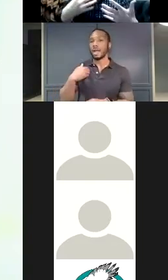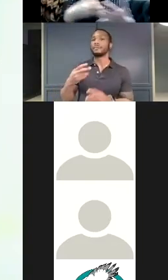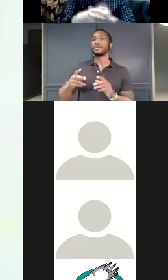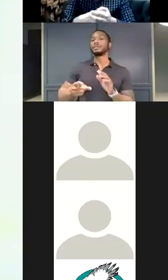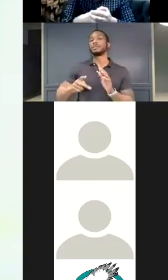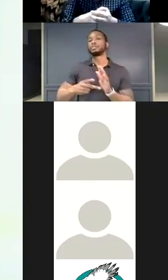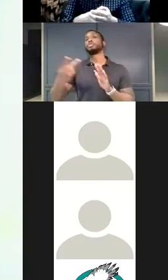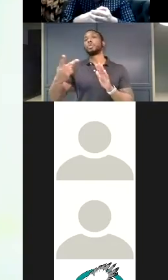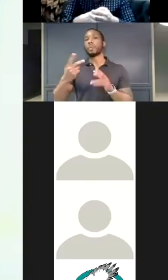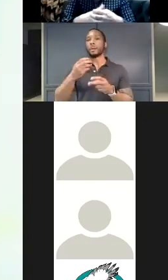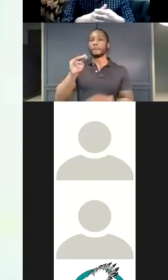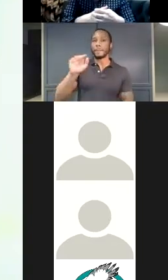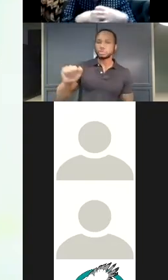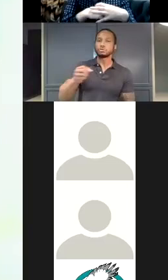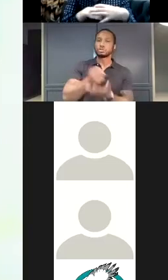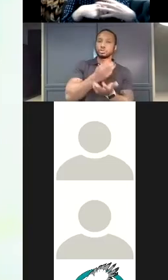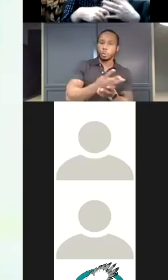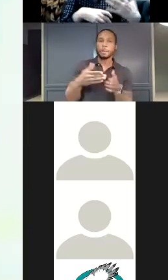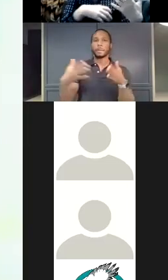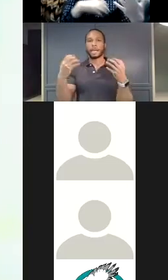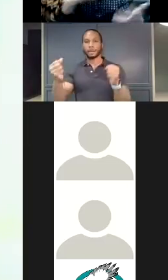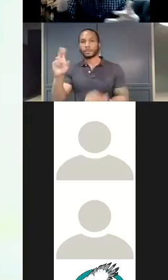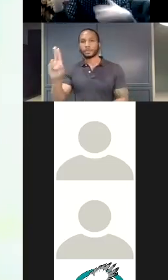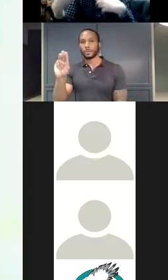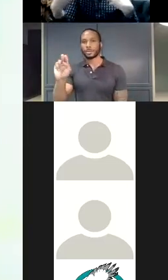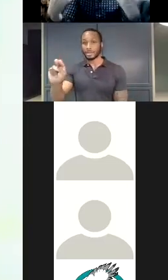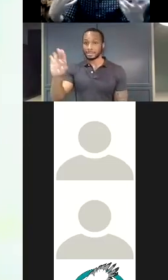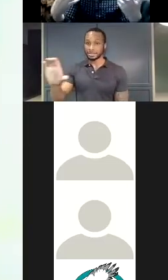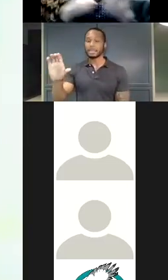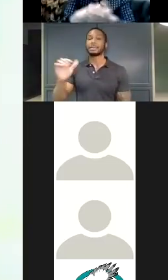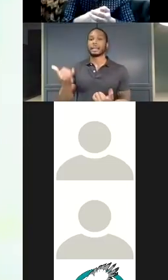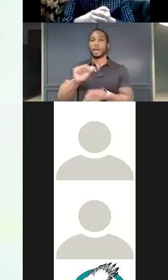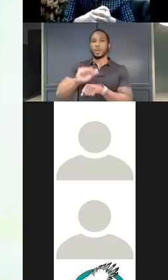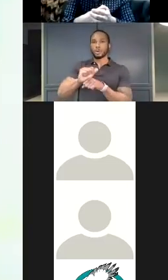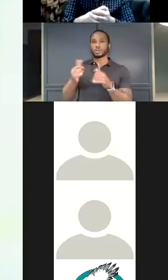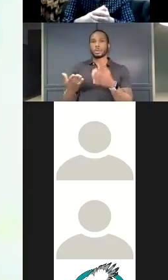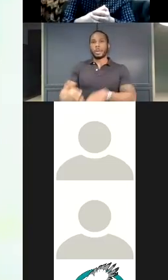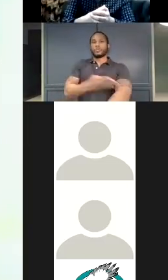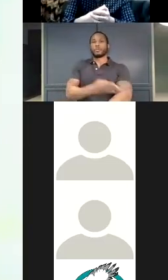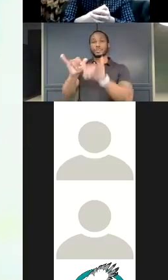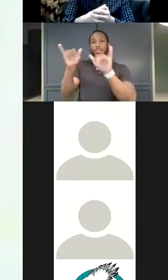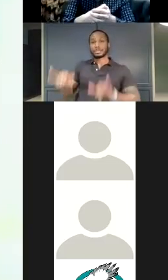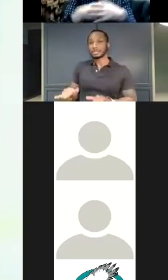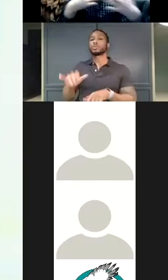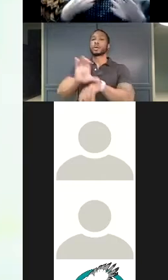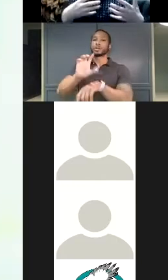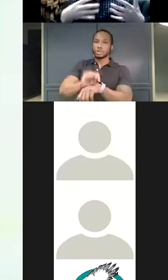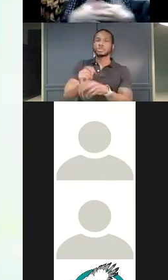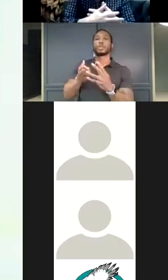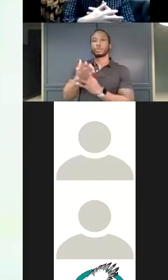public health from UNC, and I now work to make systems better through consulting on trauma-informed care